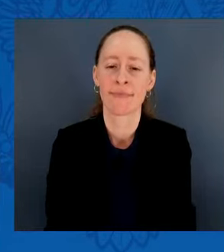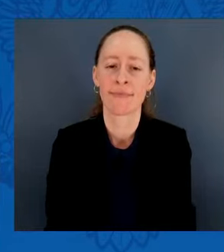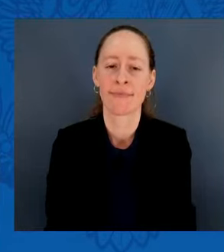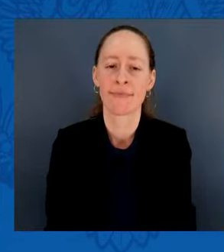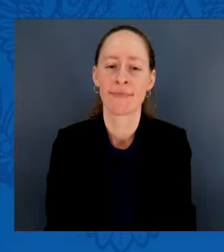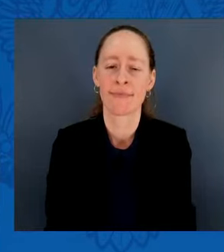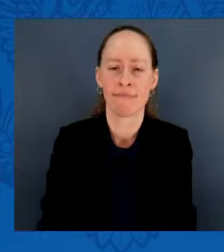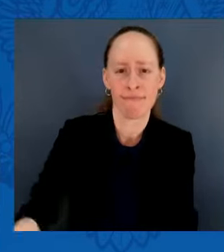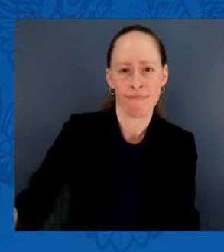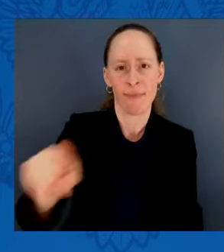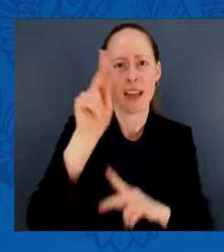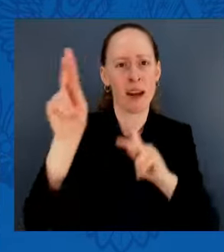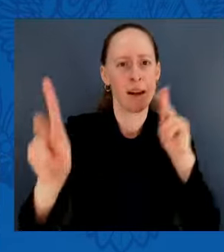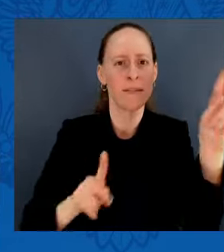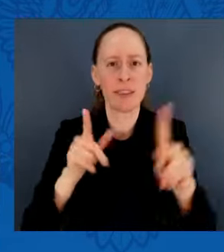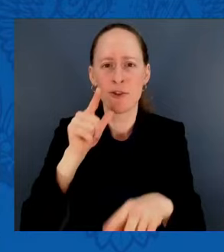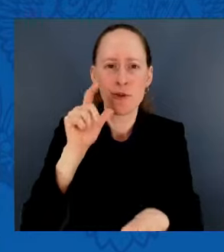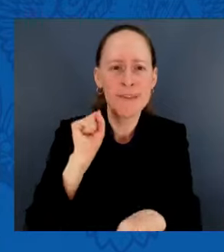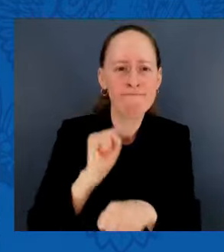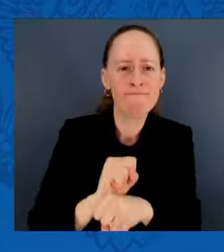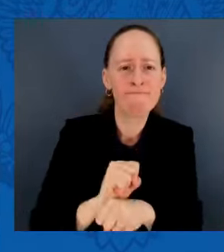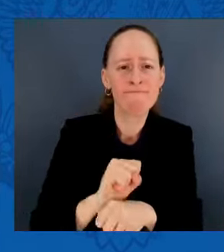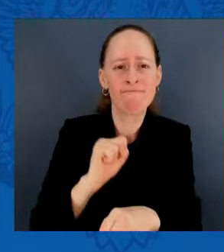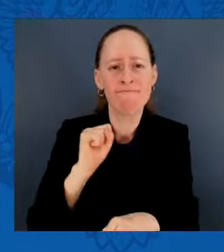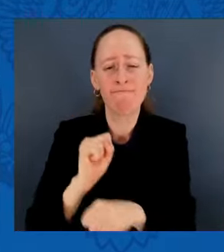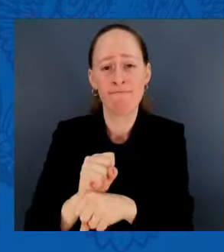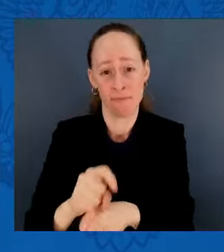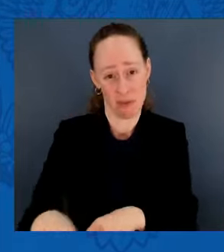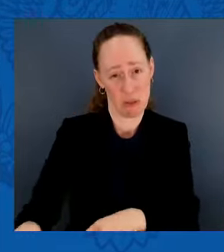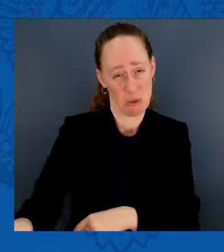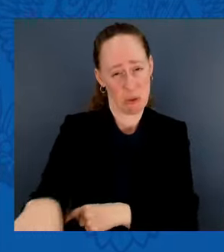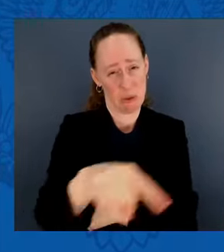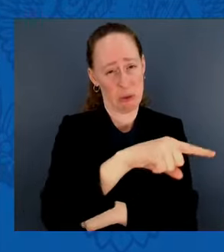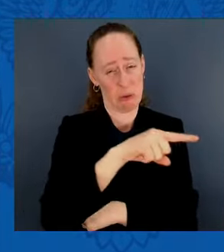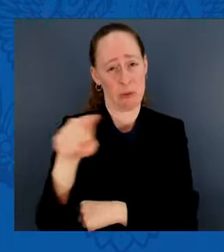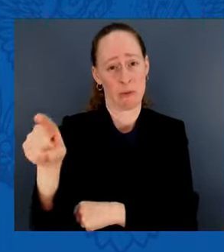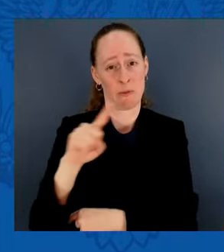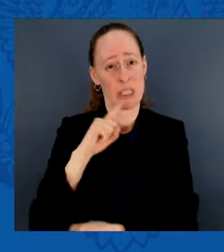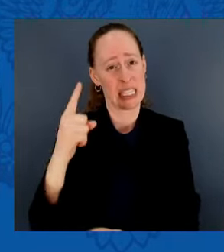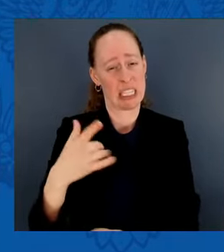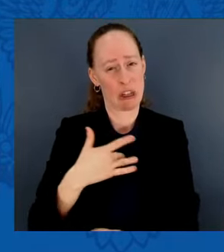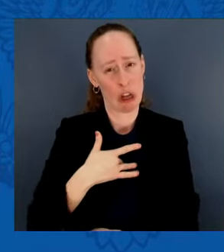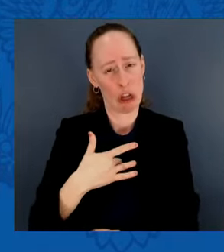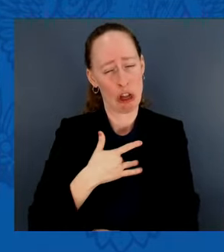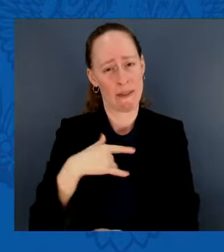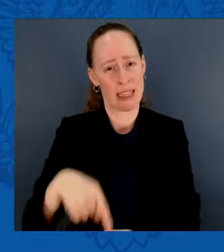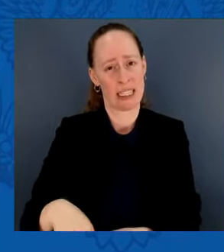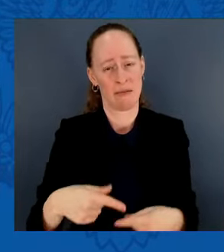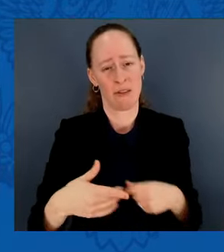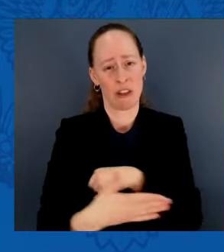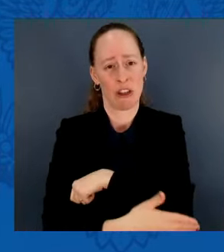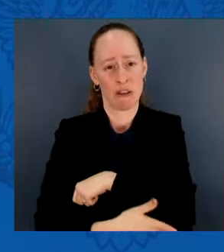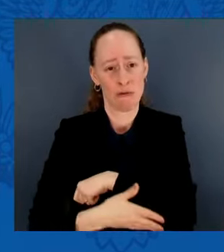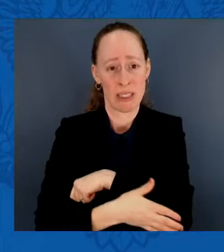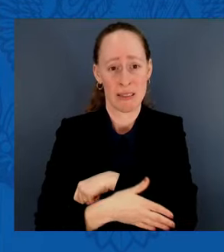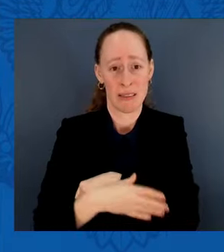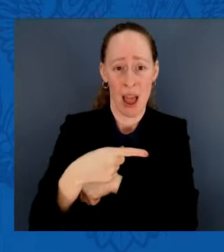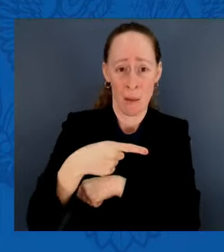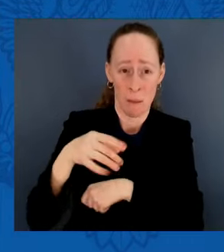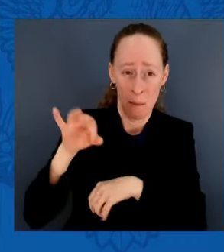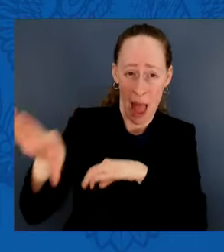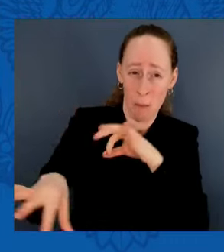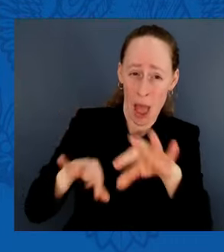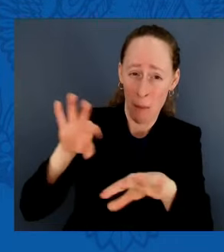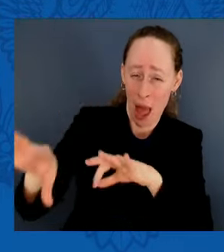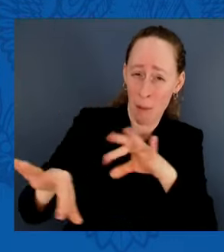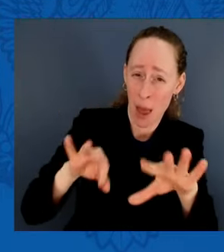The working people who built this country pay more into Social Security than millionaires and billionaires do. It's not fair. We